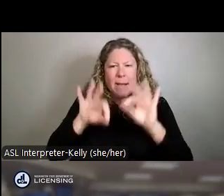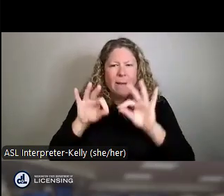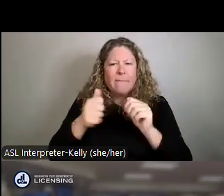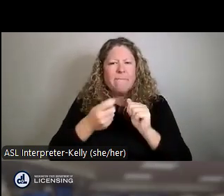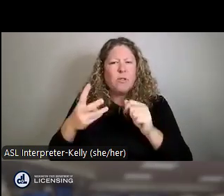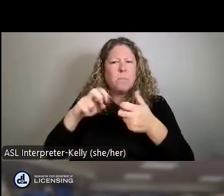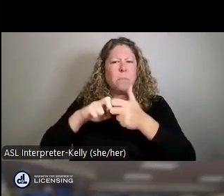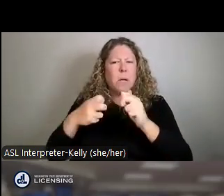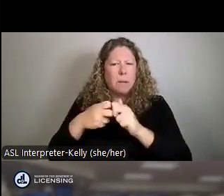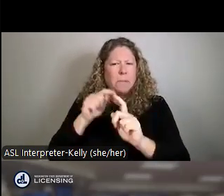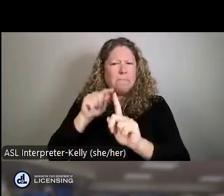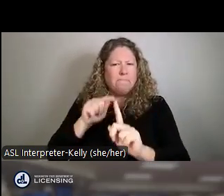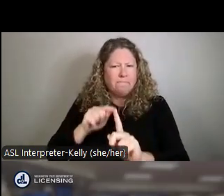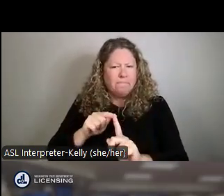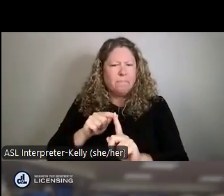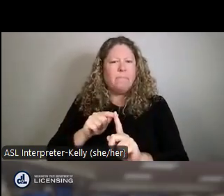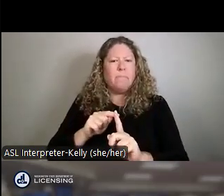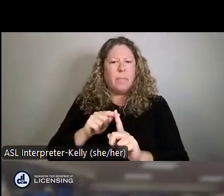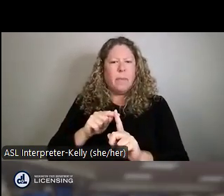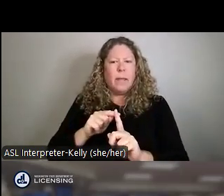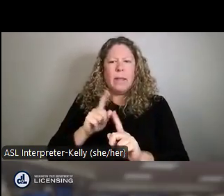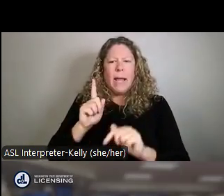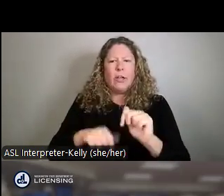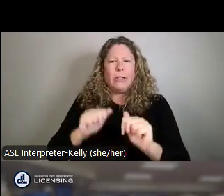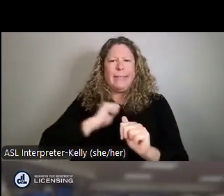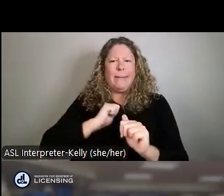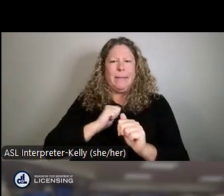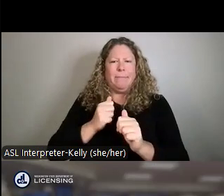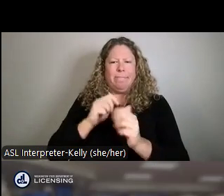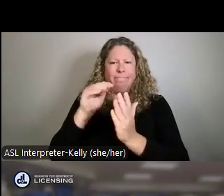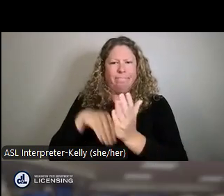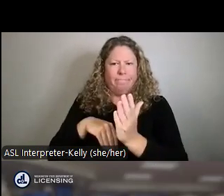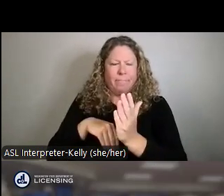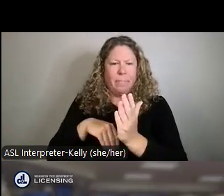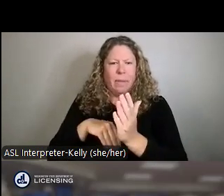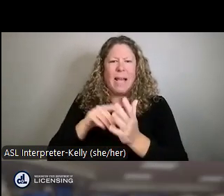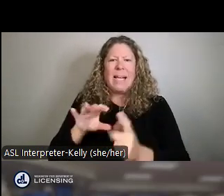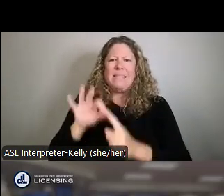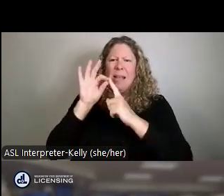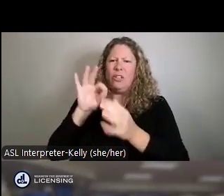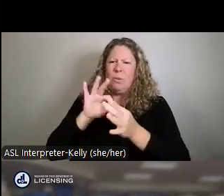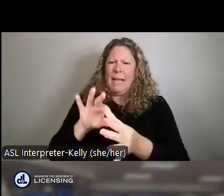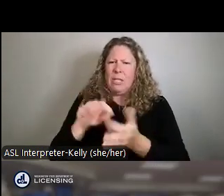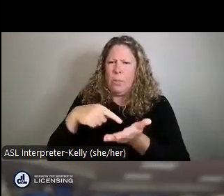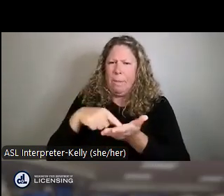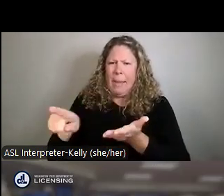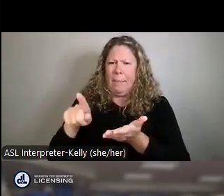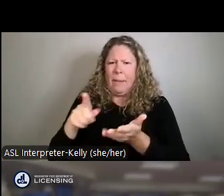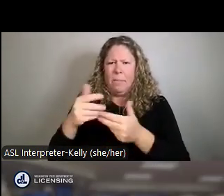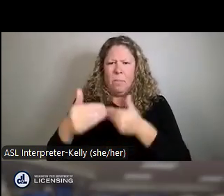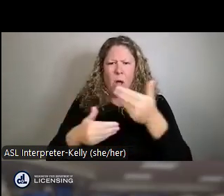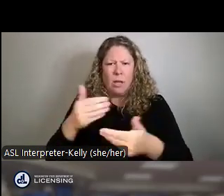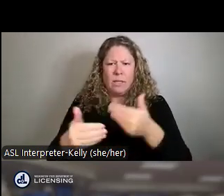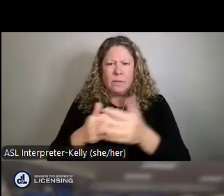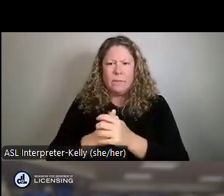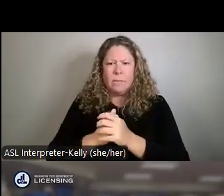areas that were making it harder for people to self-serve, especially around the payment process for security guards.